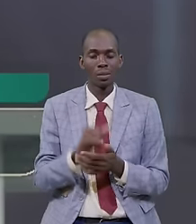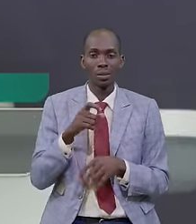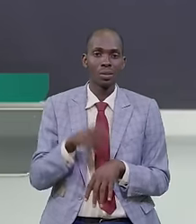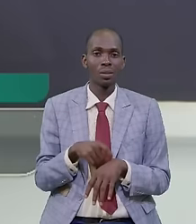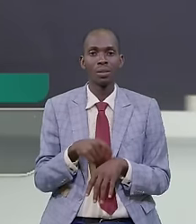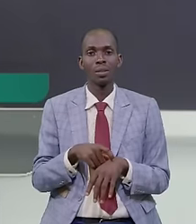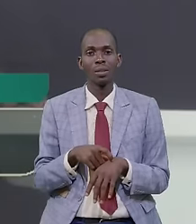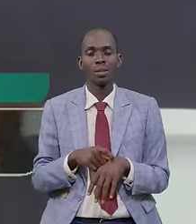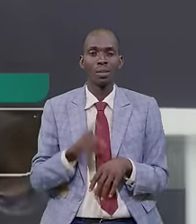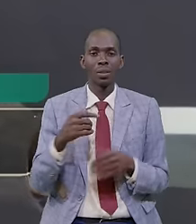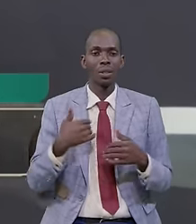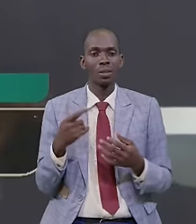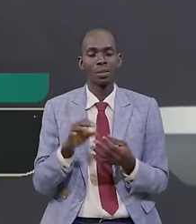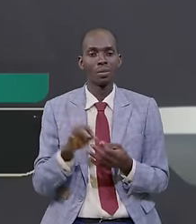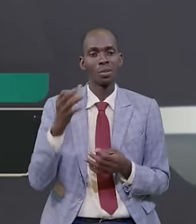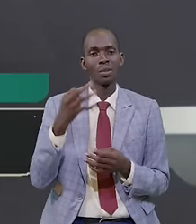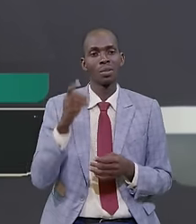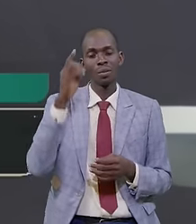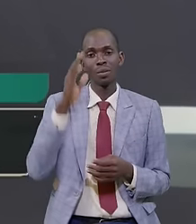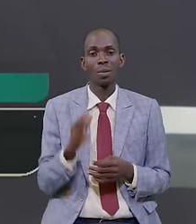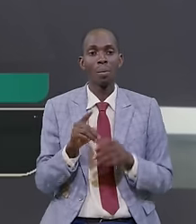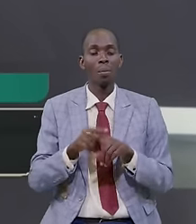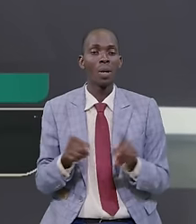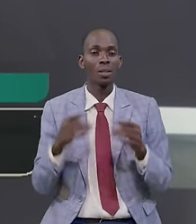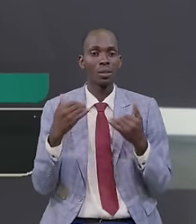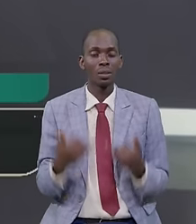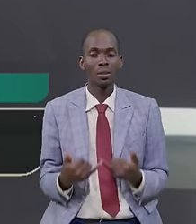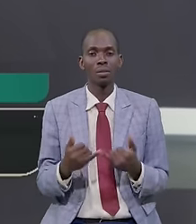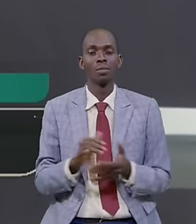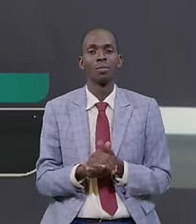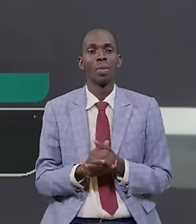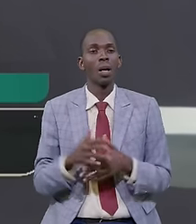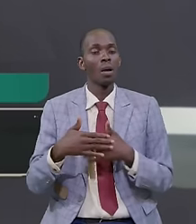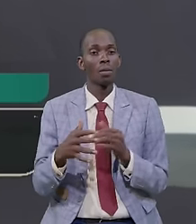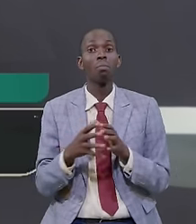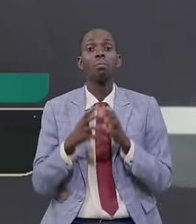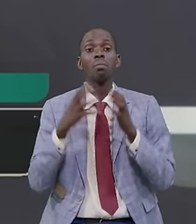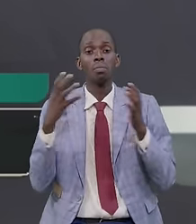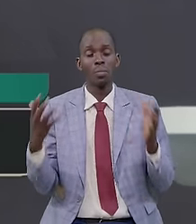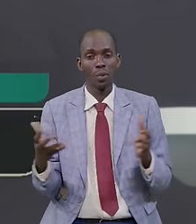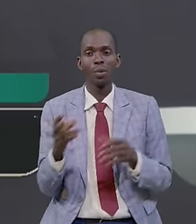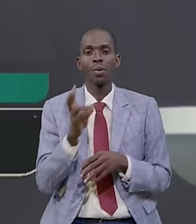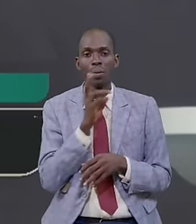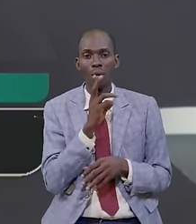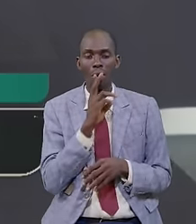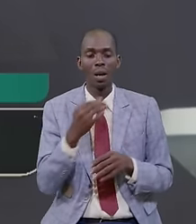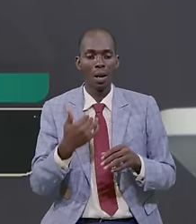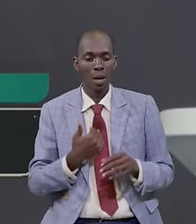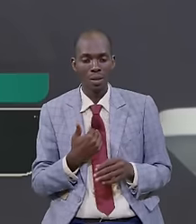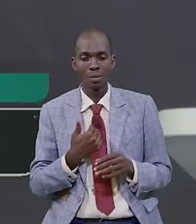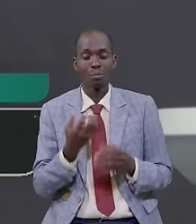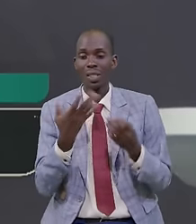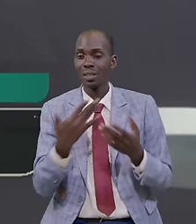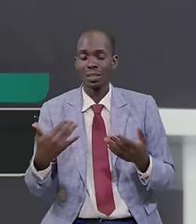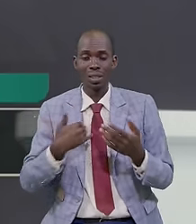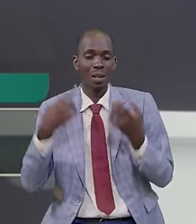had the Spirit of God. But now, after much water has gone under the bridge,